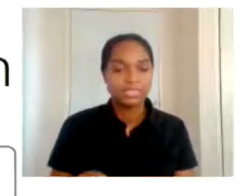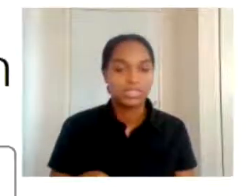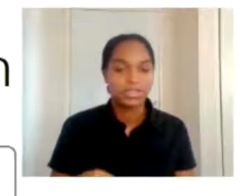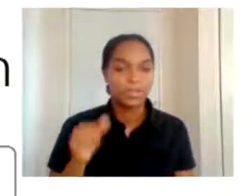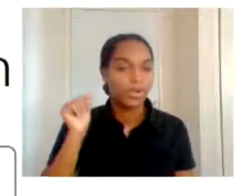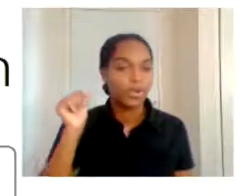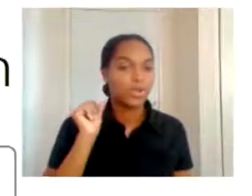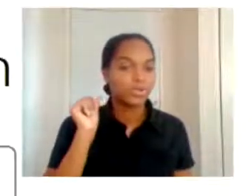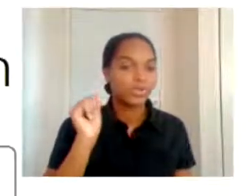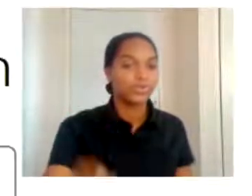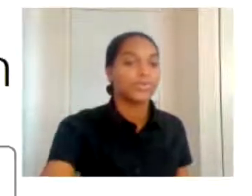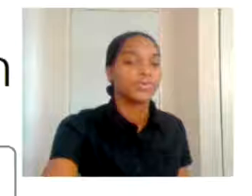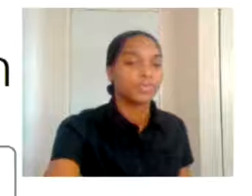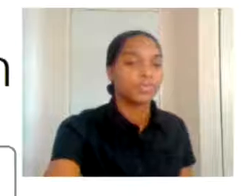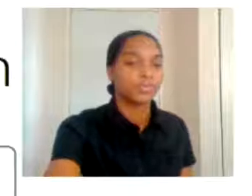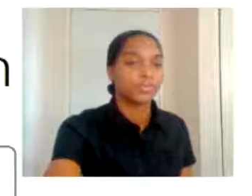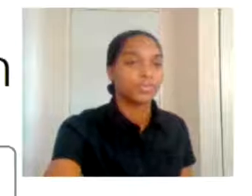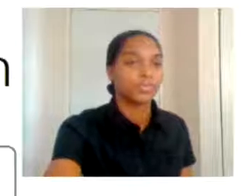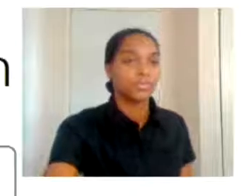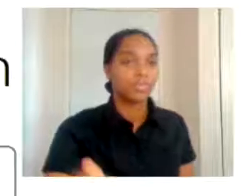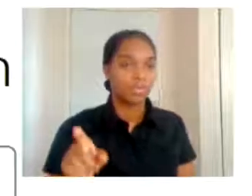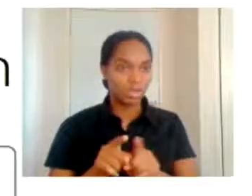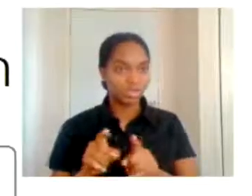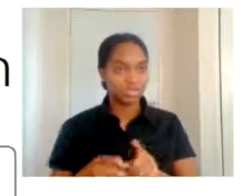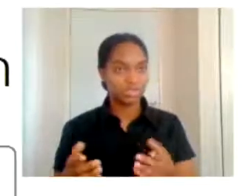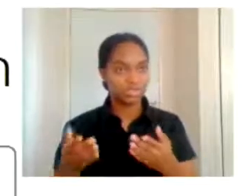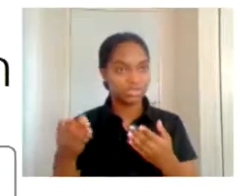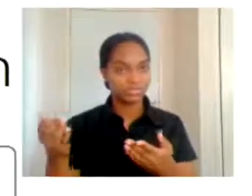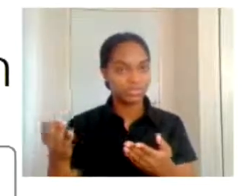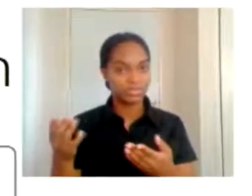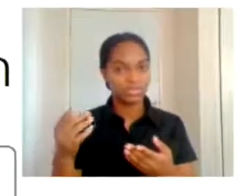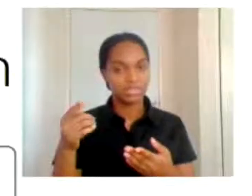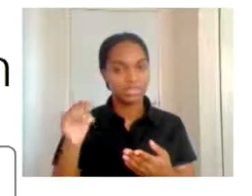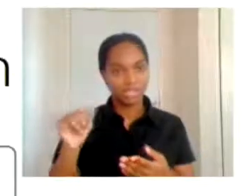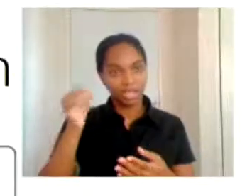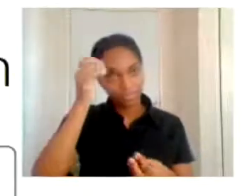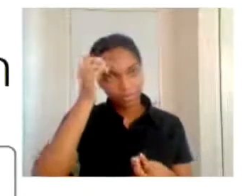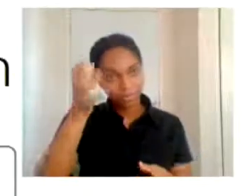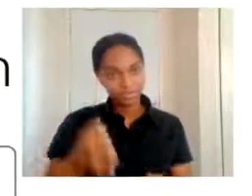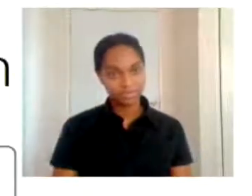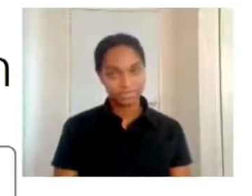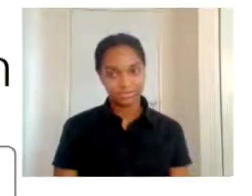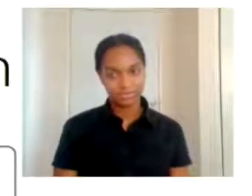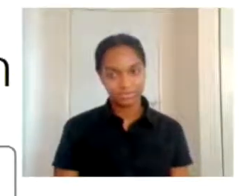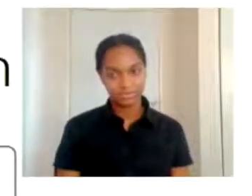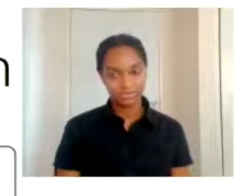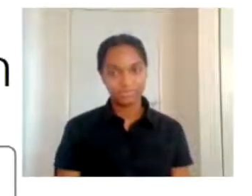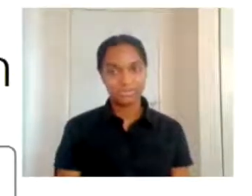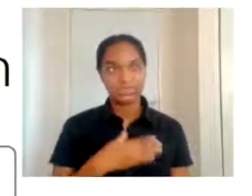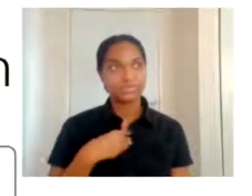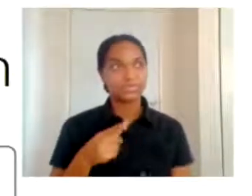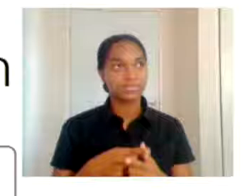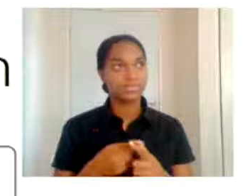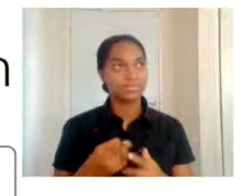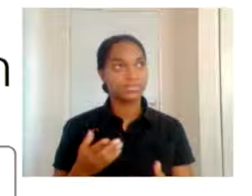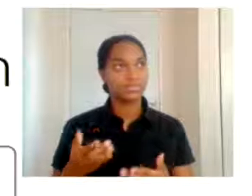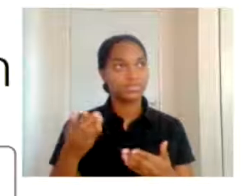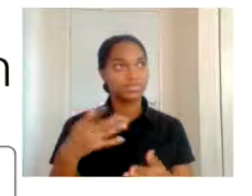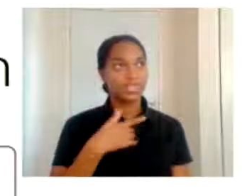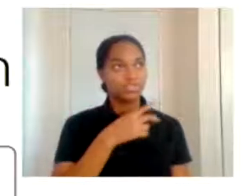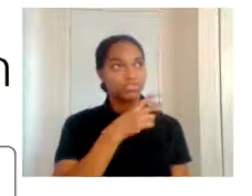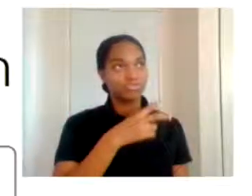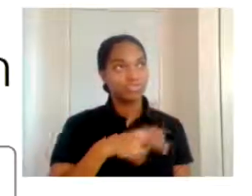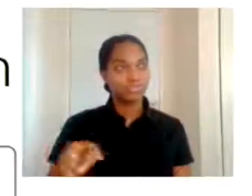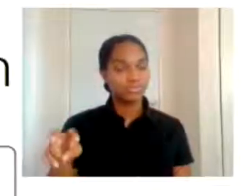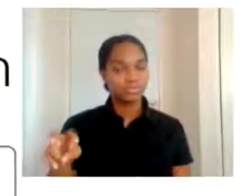the text scroll, it also delivered the AAT information and then delivered and transmit over the air.